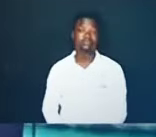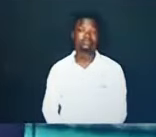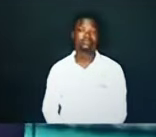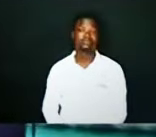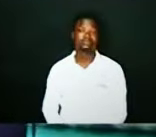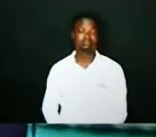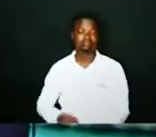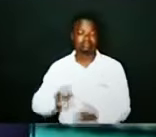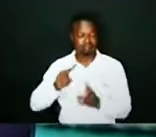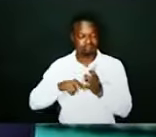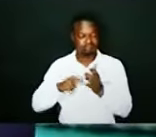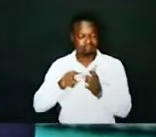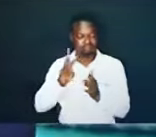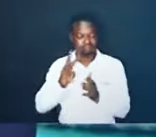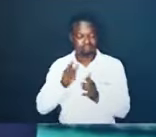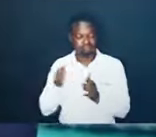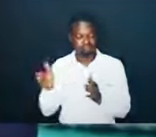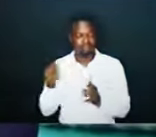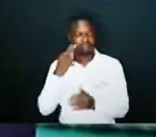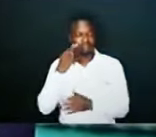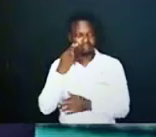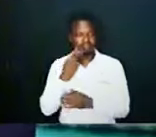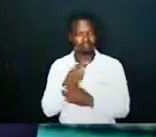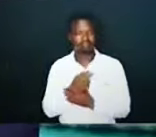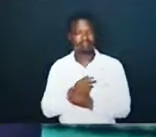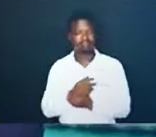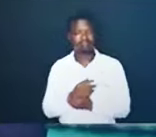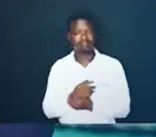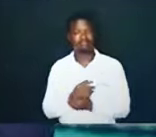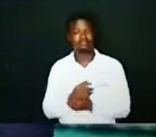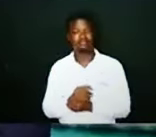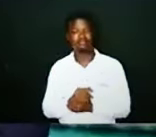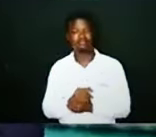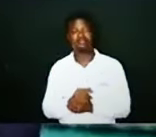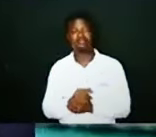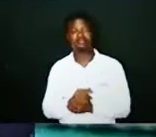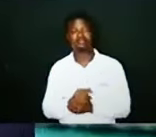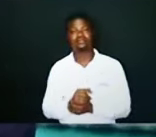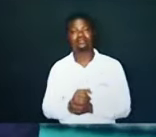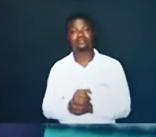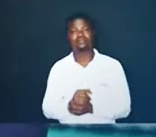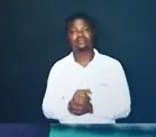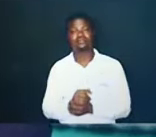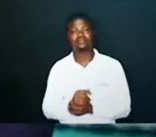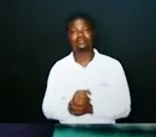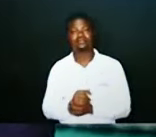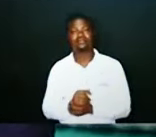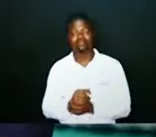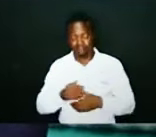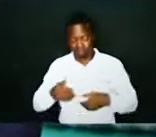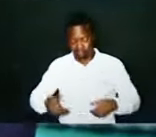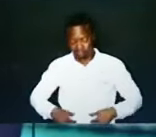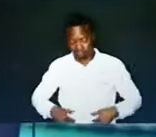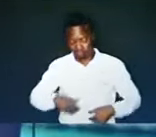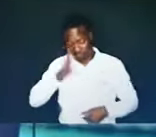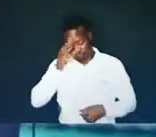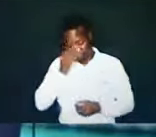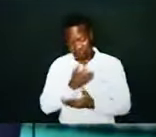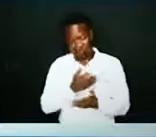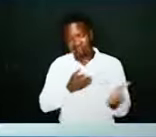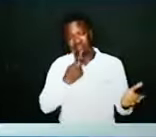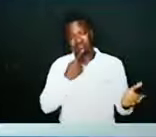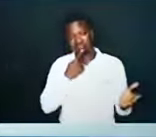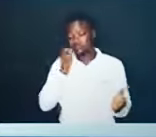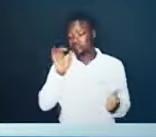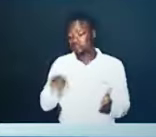let's read verse 16. Now, the young men are saying that this matter